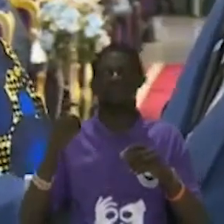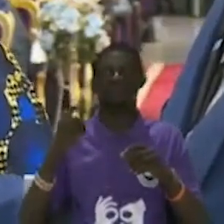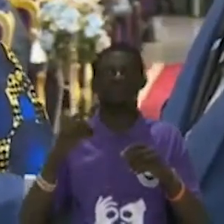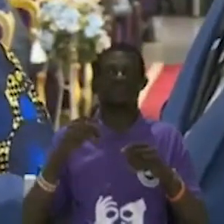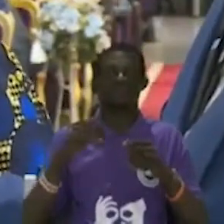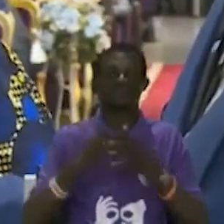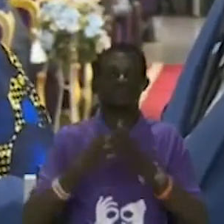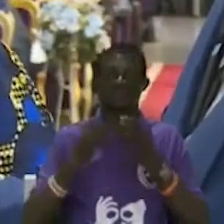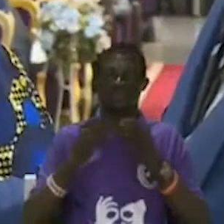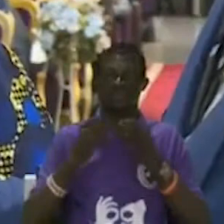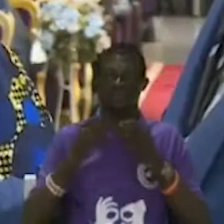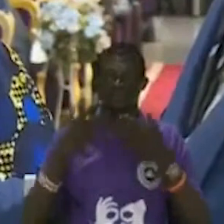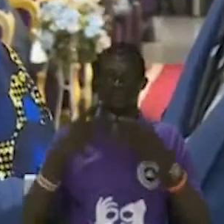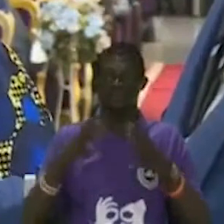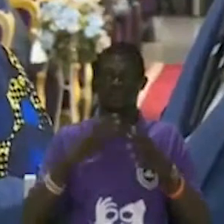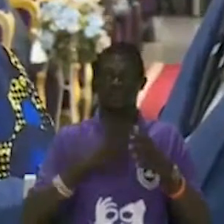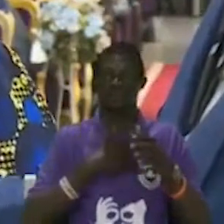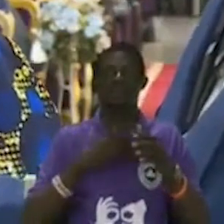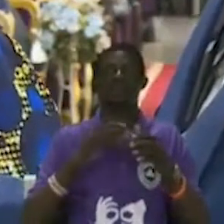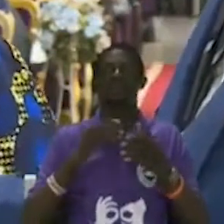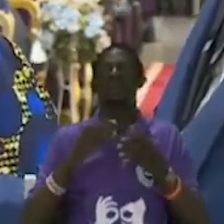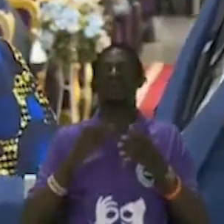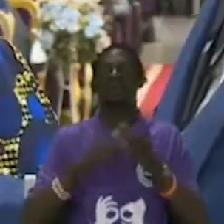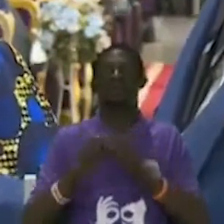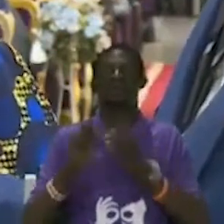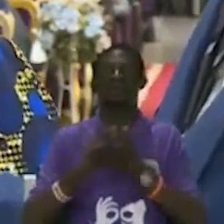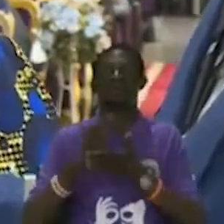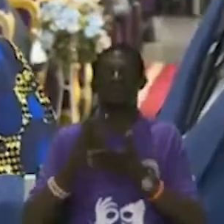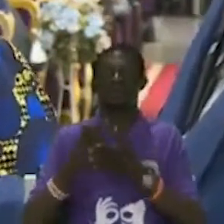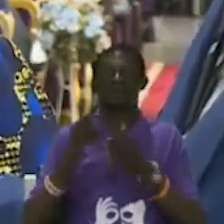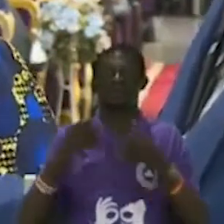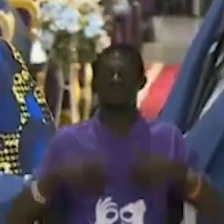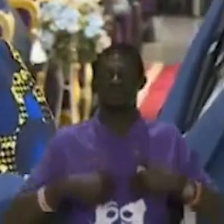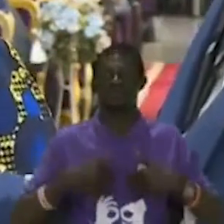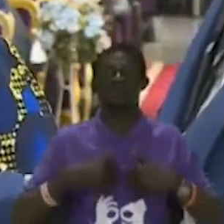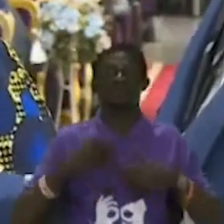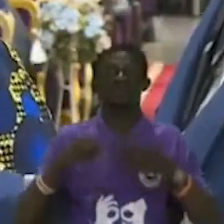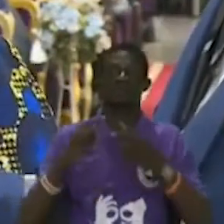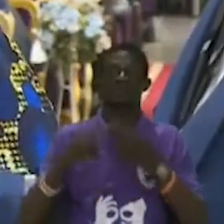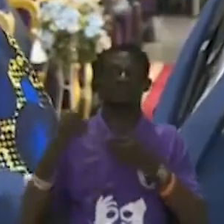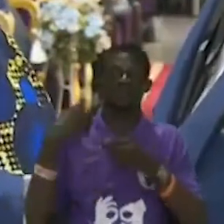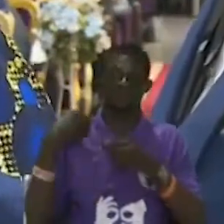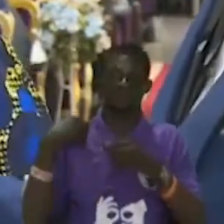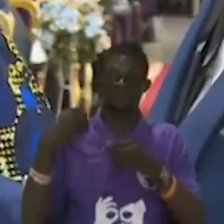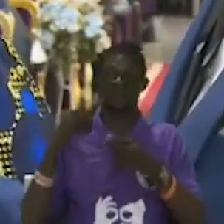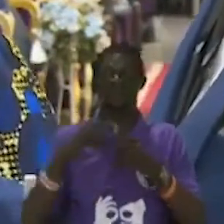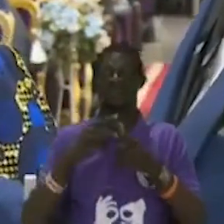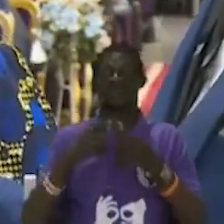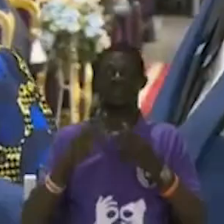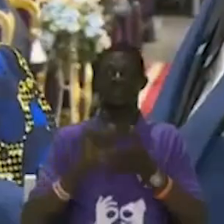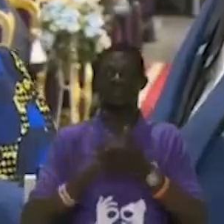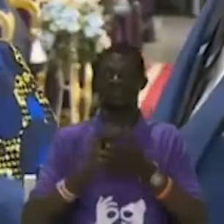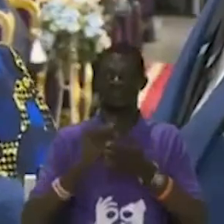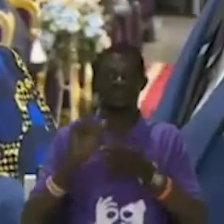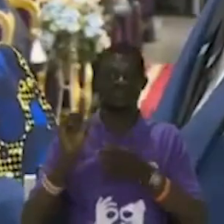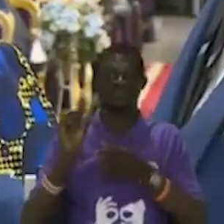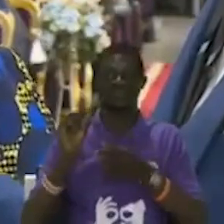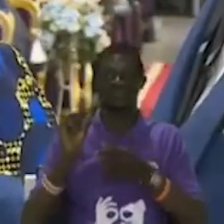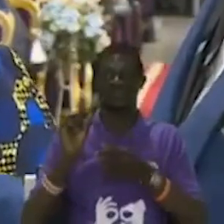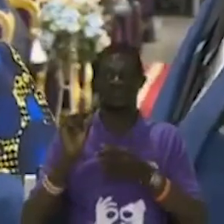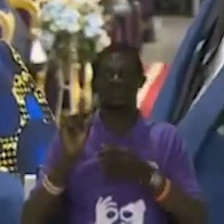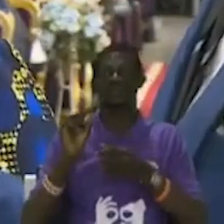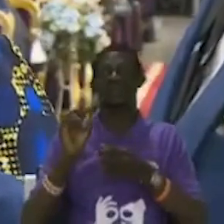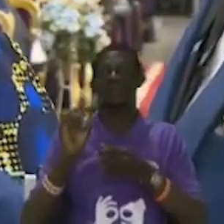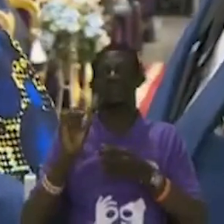I immediately finished my undergraduate studies. After youth service, I went for my master's, and that was in